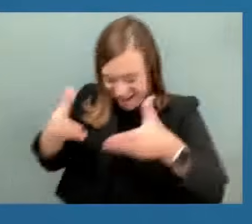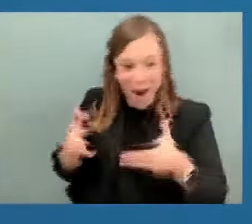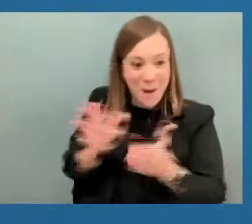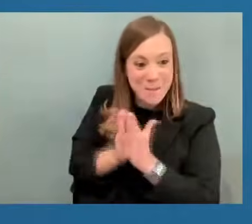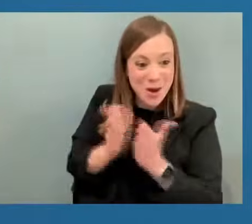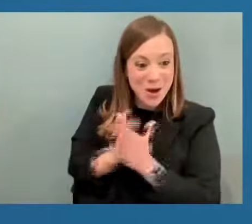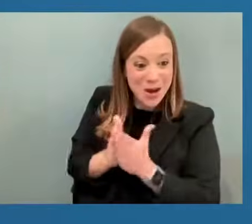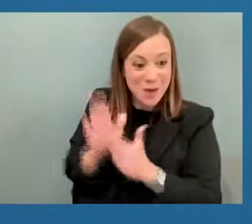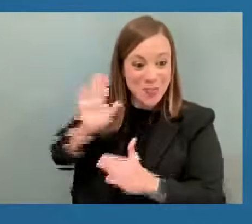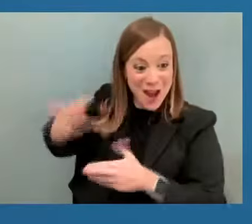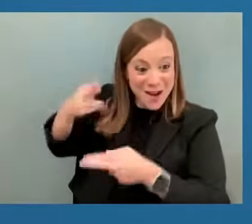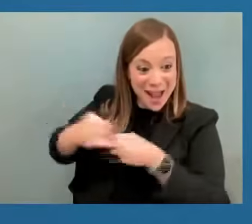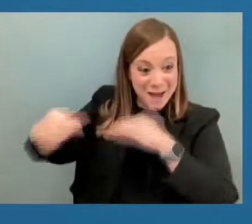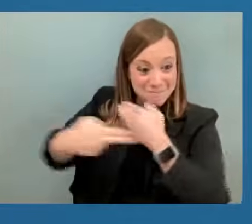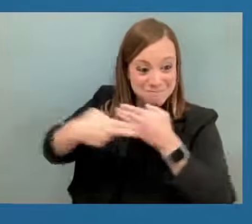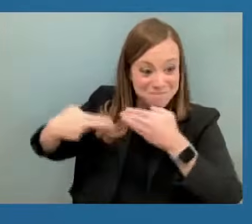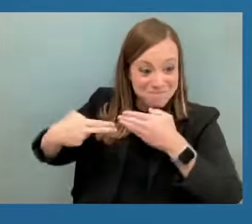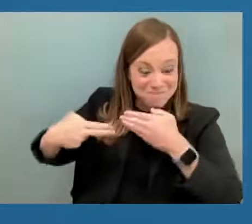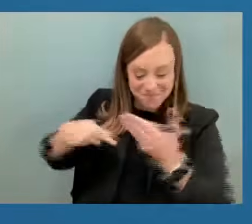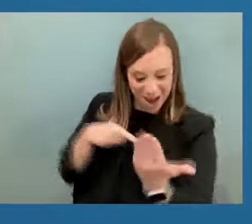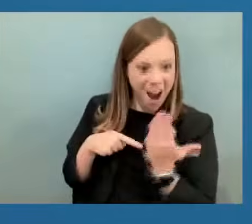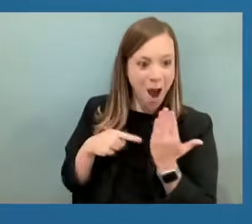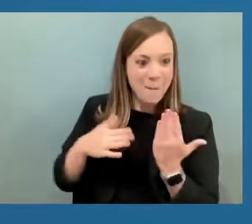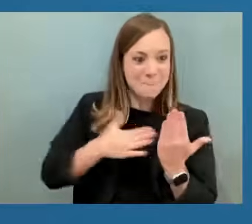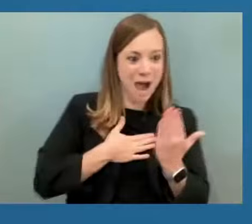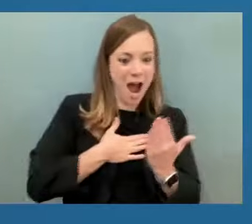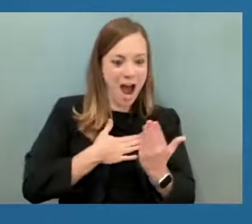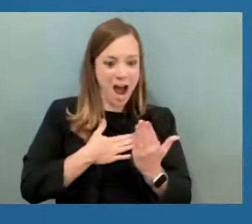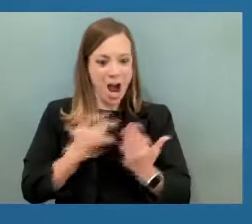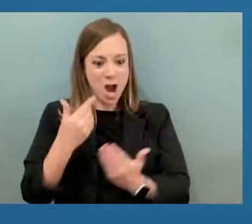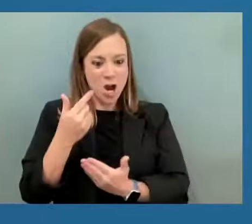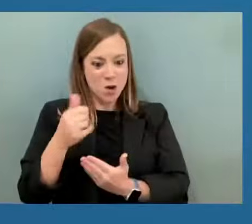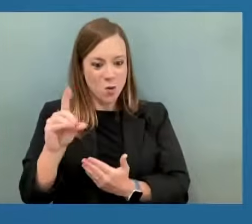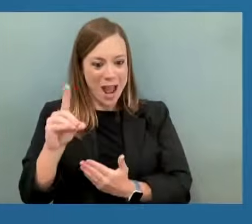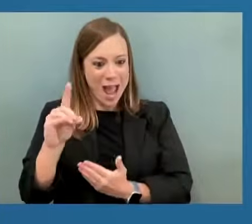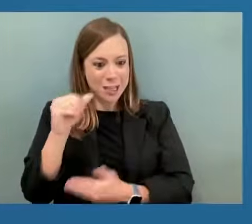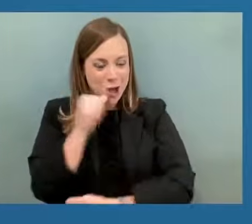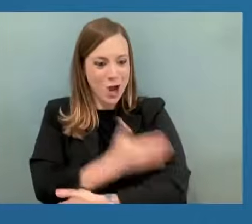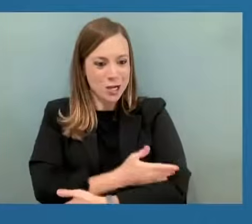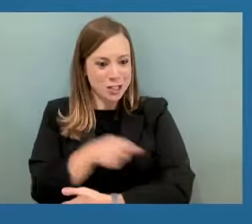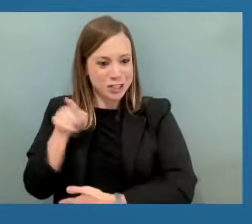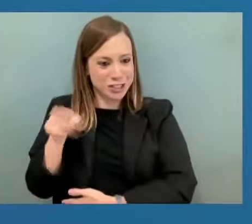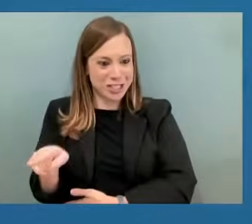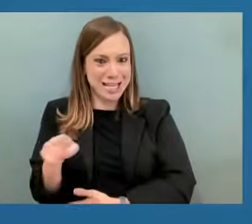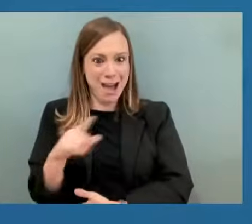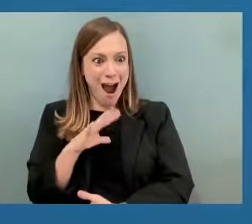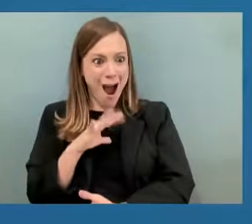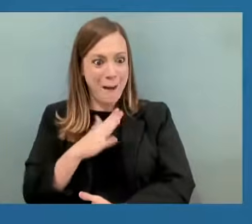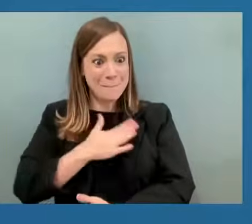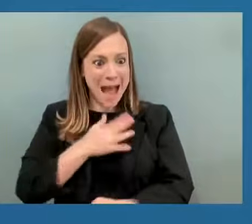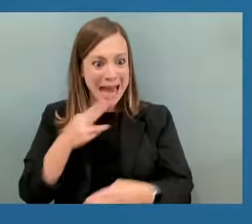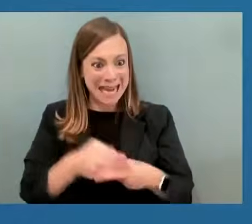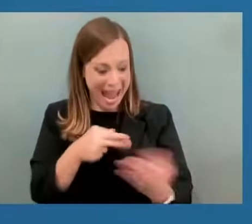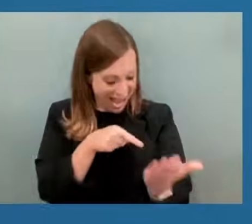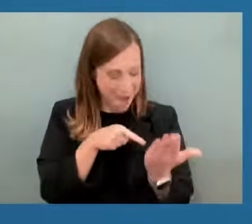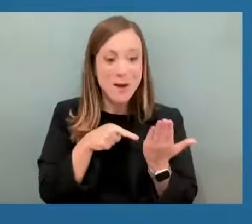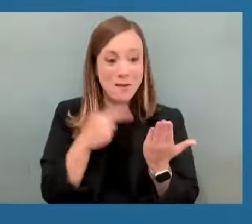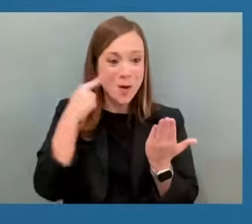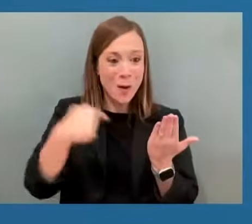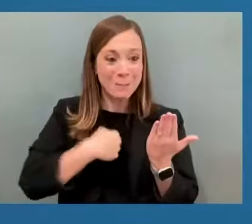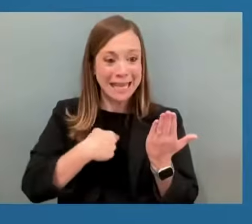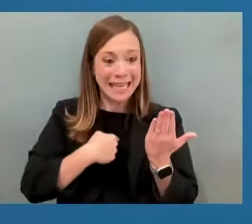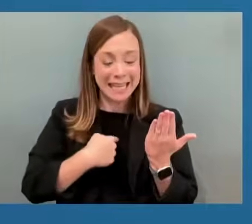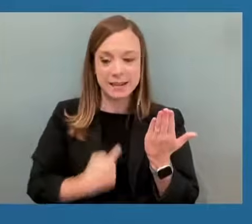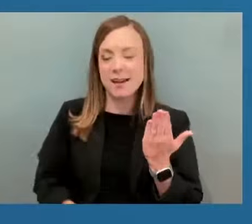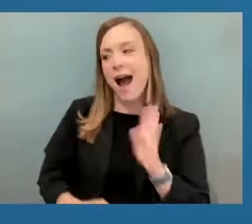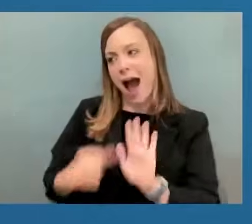it. Her granddad and I are less enamored with seeing our names with mail on it. But we have, I have people